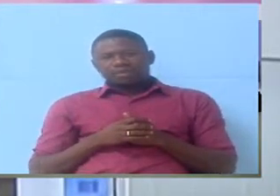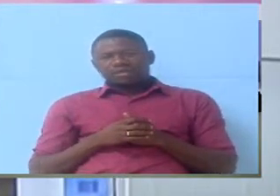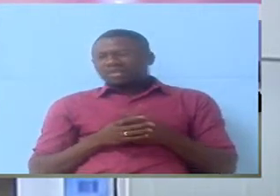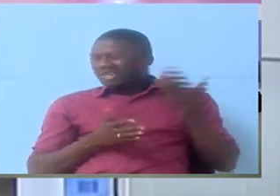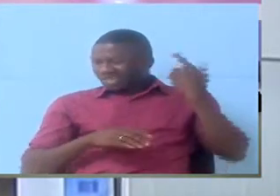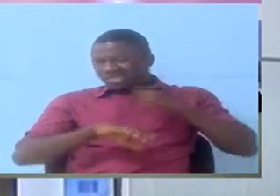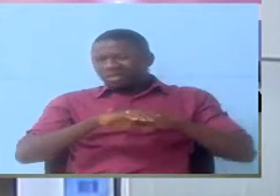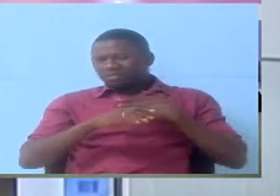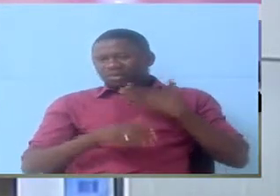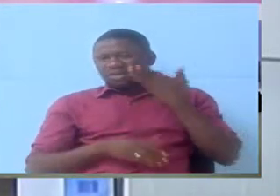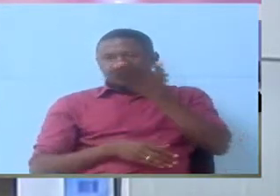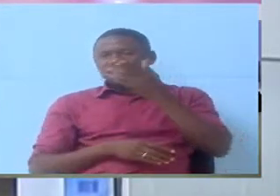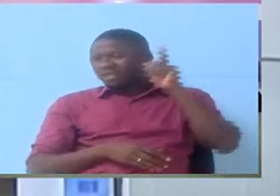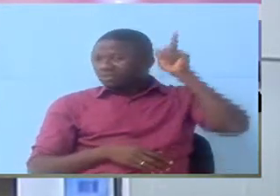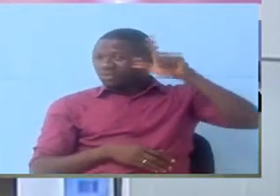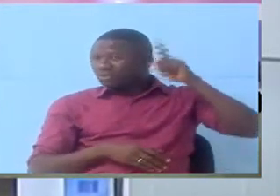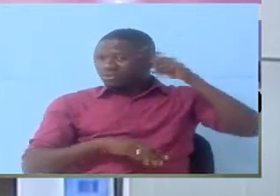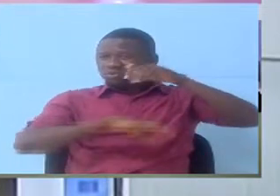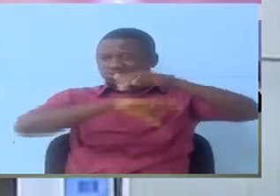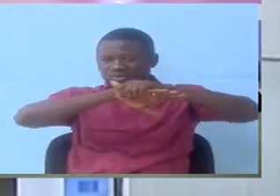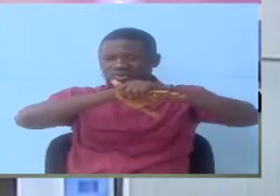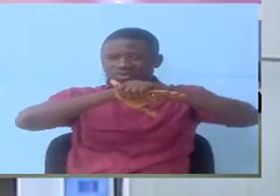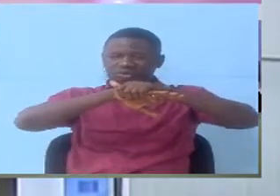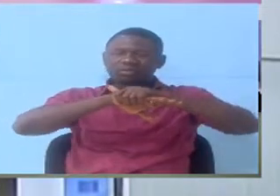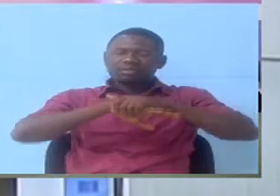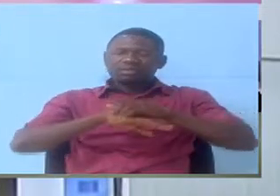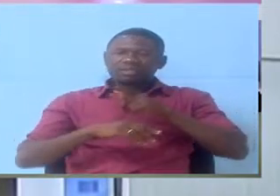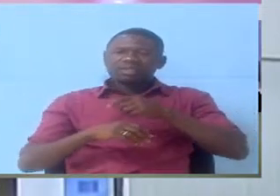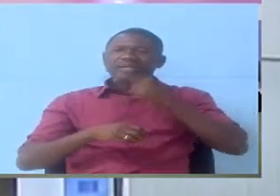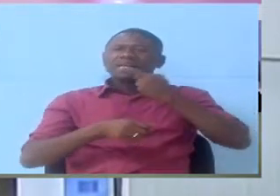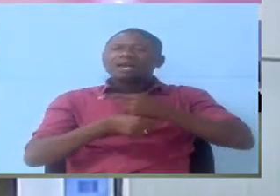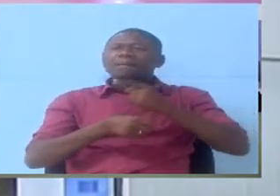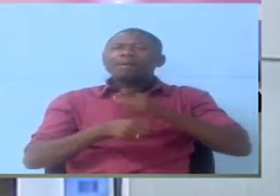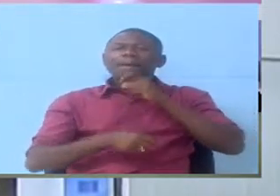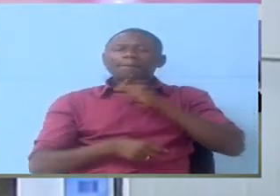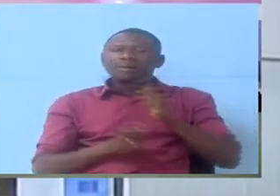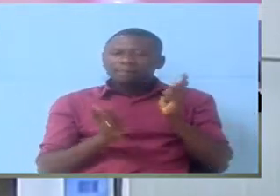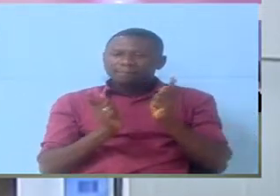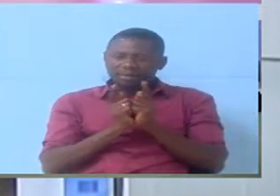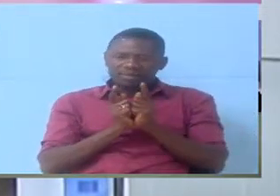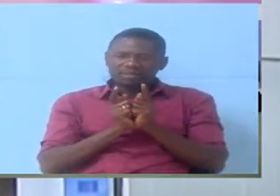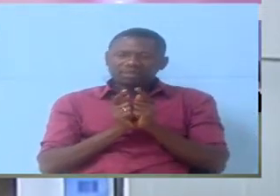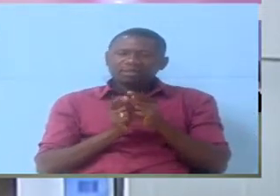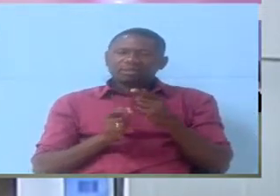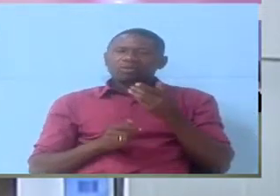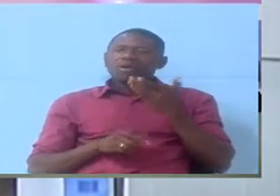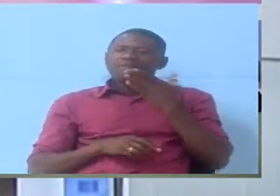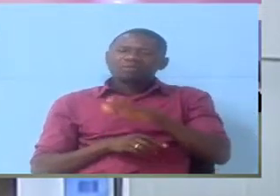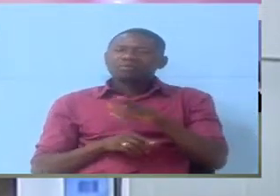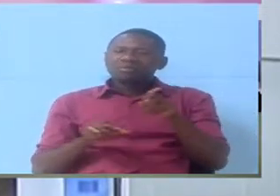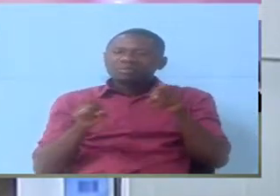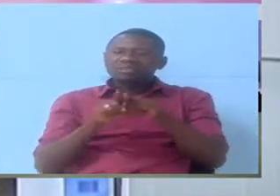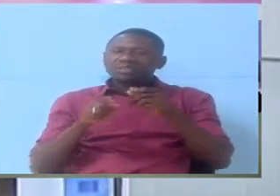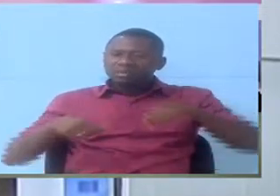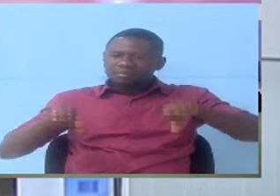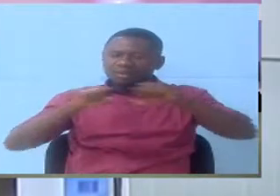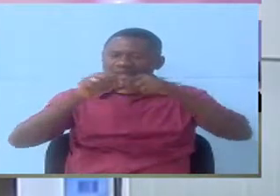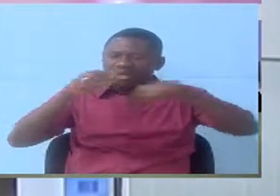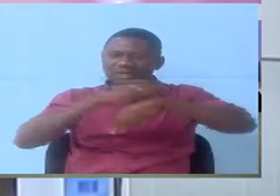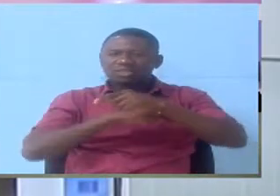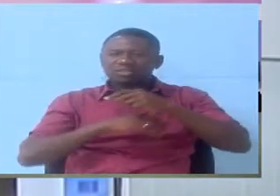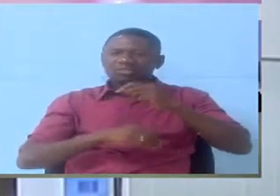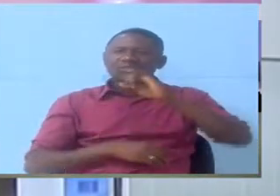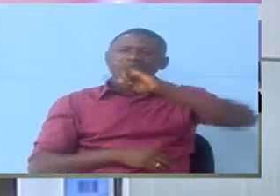UK. Ah, what we nebe UK. It's a Gambian guy. Gambia Dingolemu. He came from the same area in Jara. Mbotama